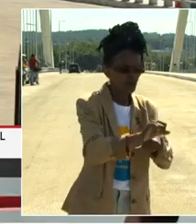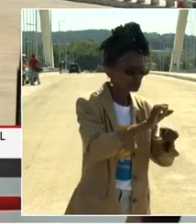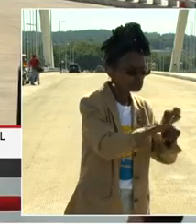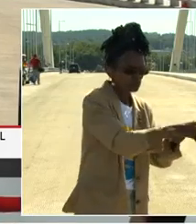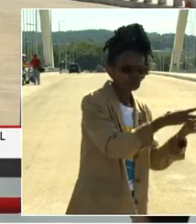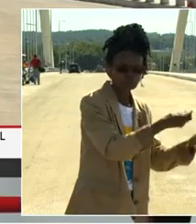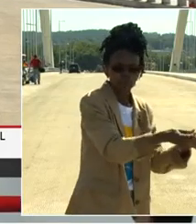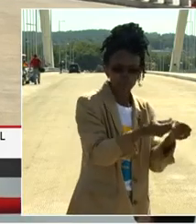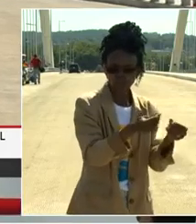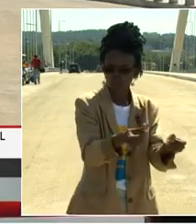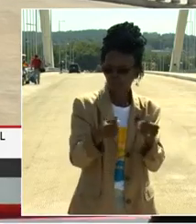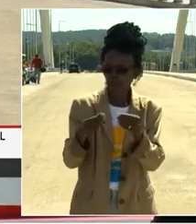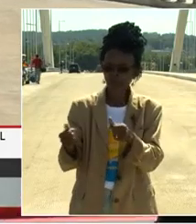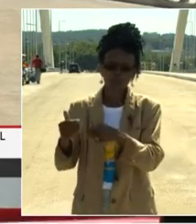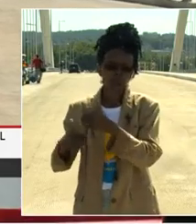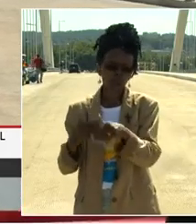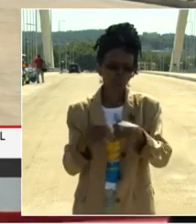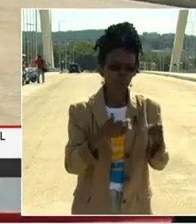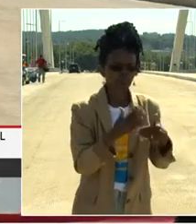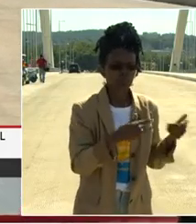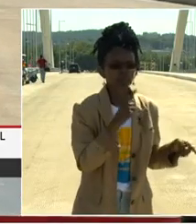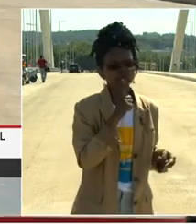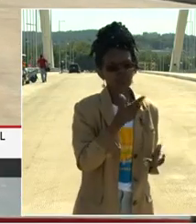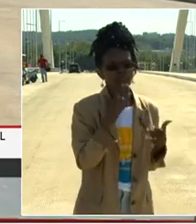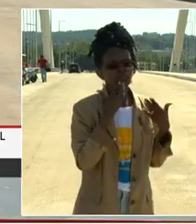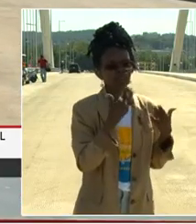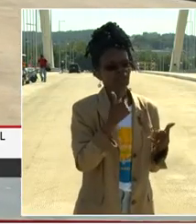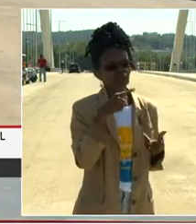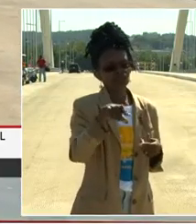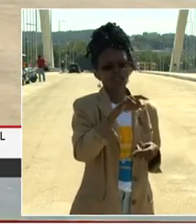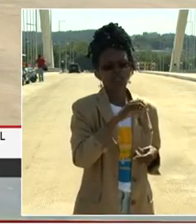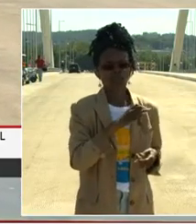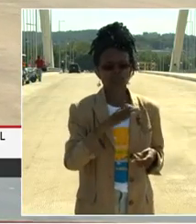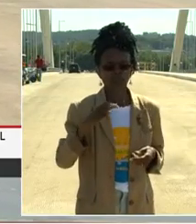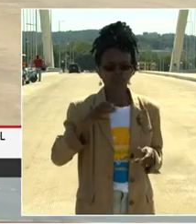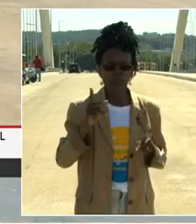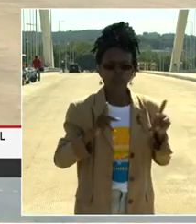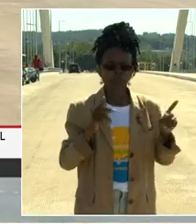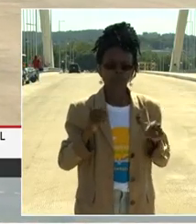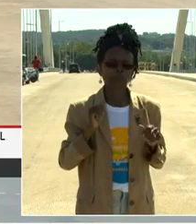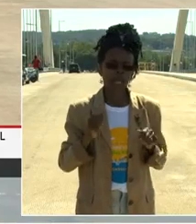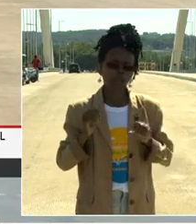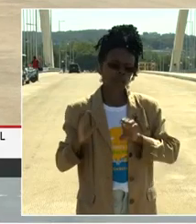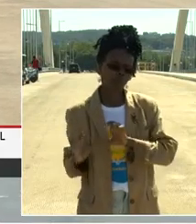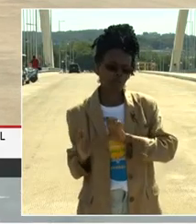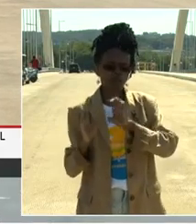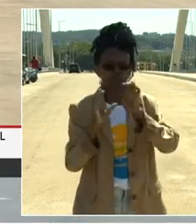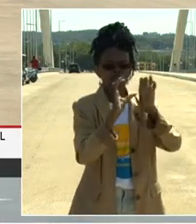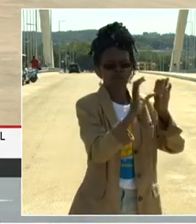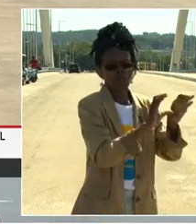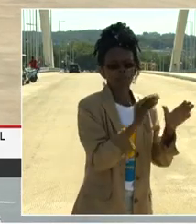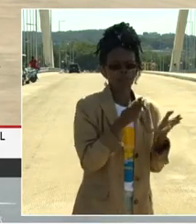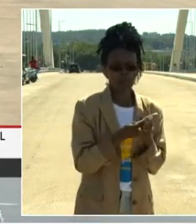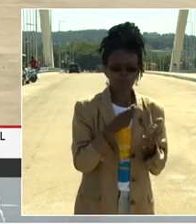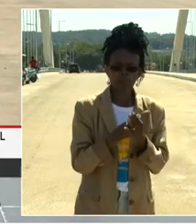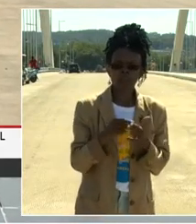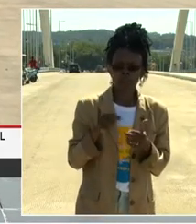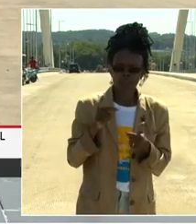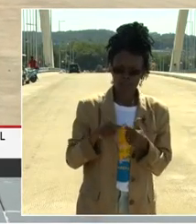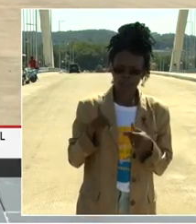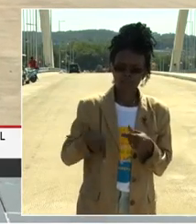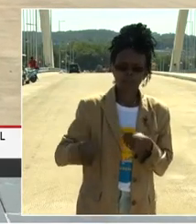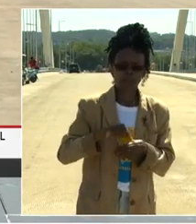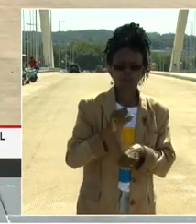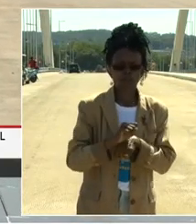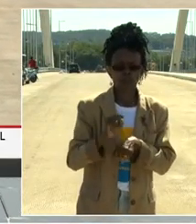our Congress people here, the money was there, and we had to work locally and federally to make